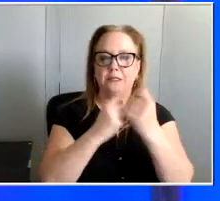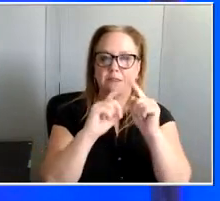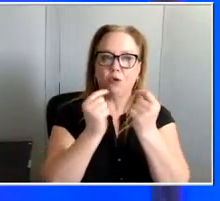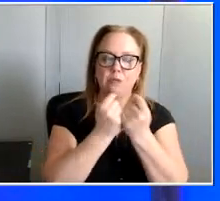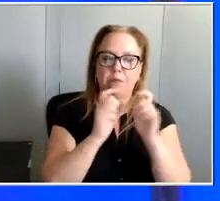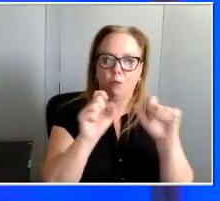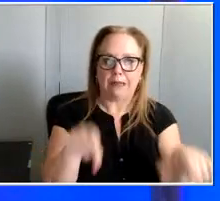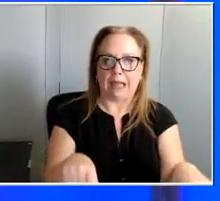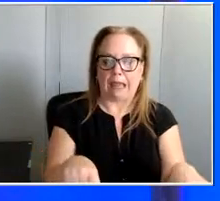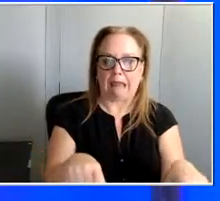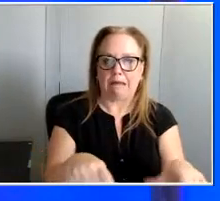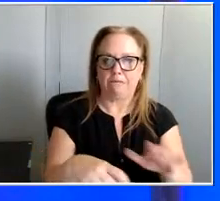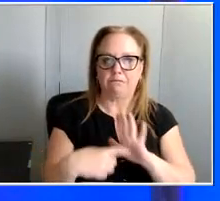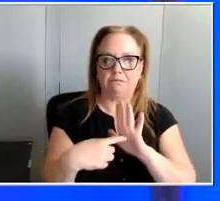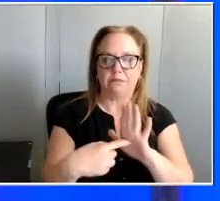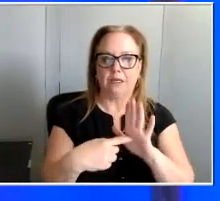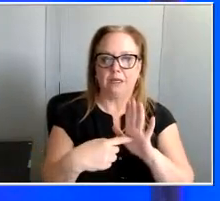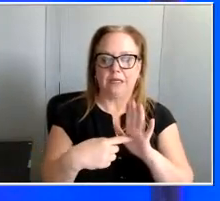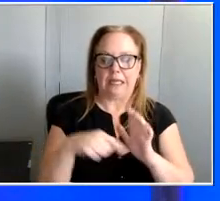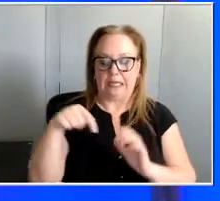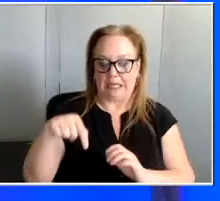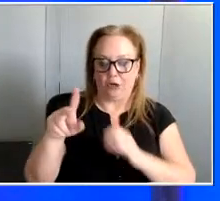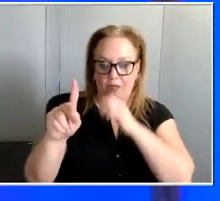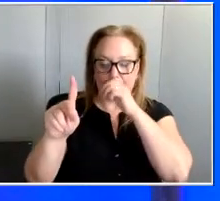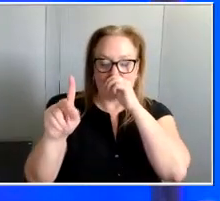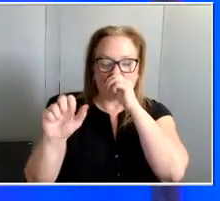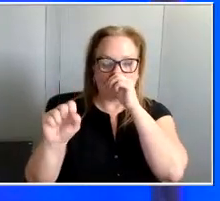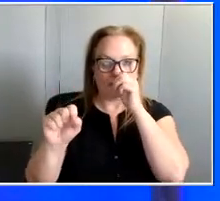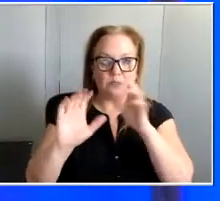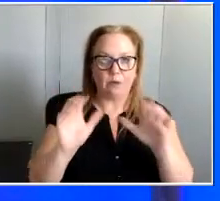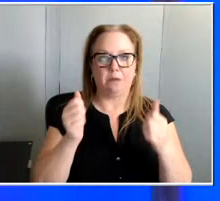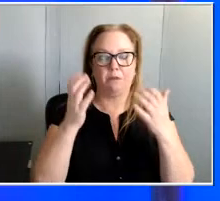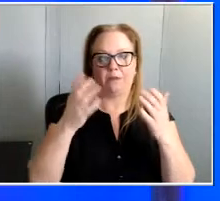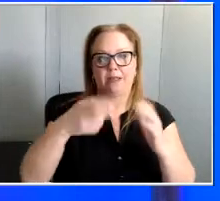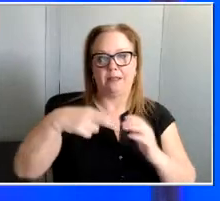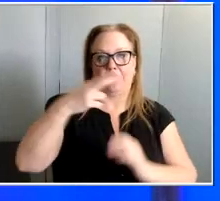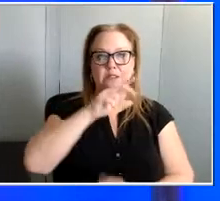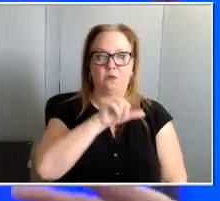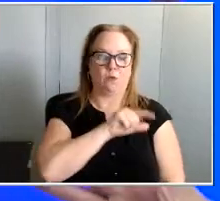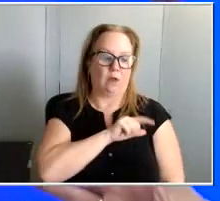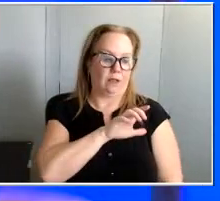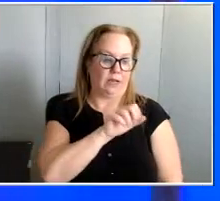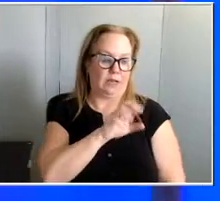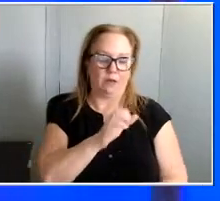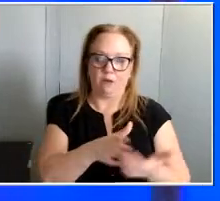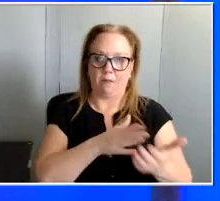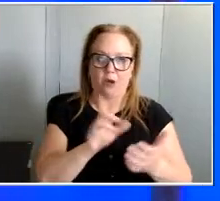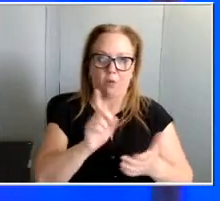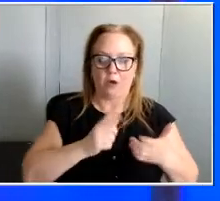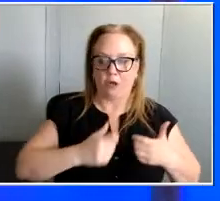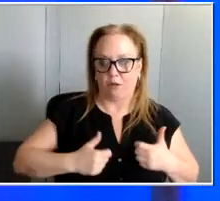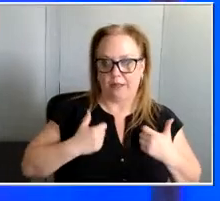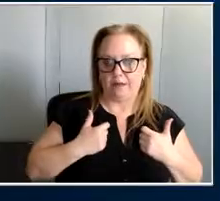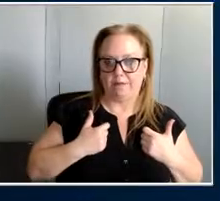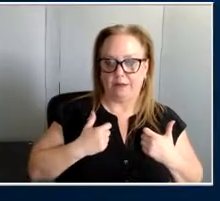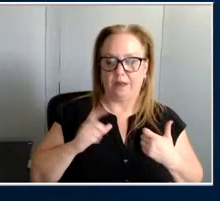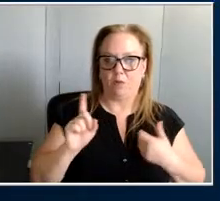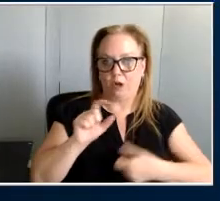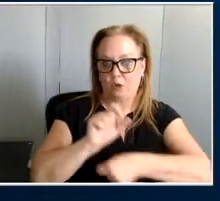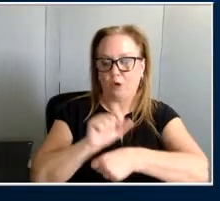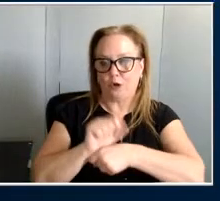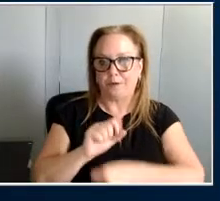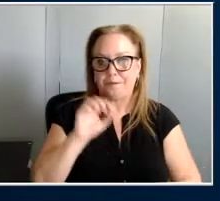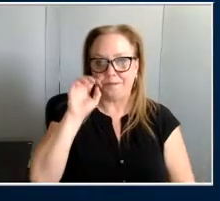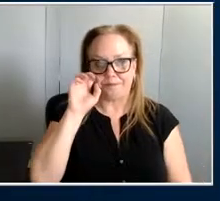can demonstrate that here in Kansas, we can provide the highest quality care no matter where you live and no matter where you choose to work.